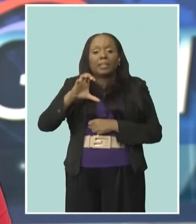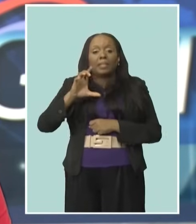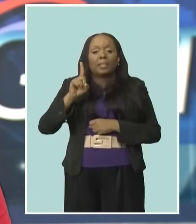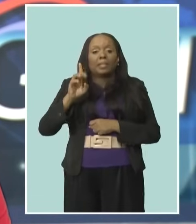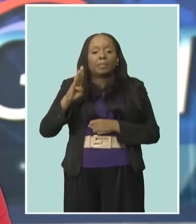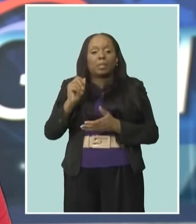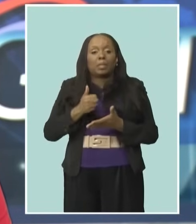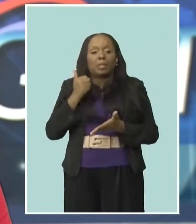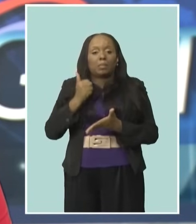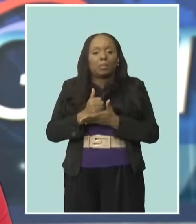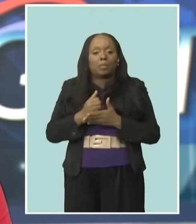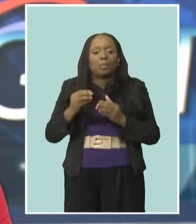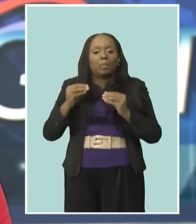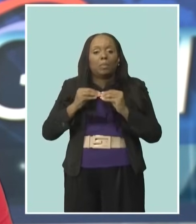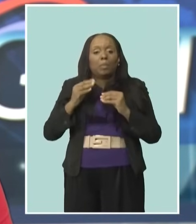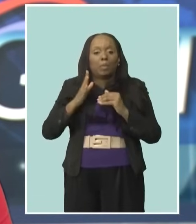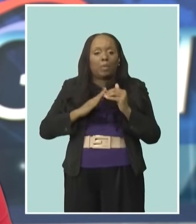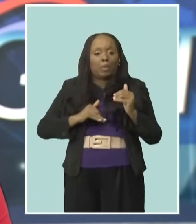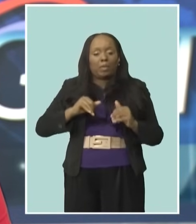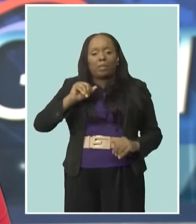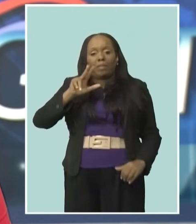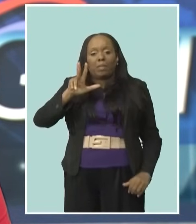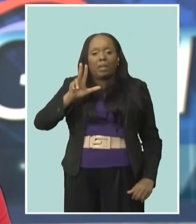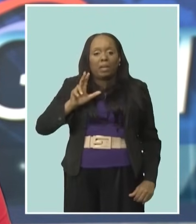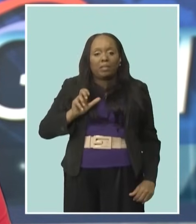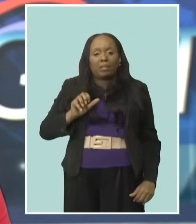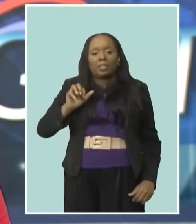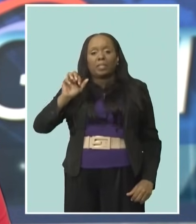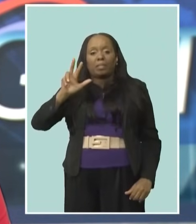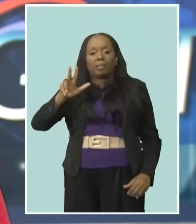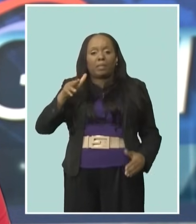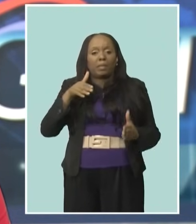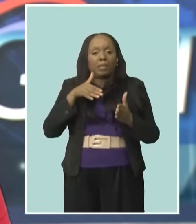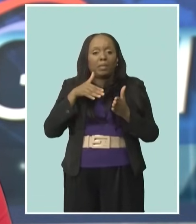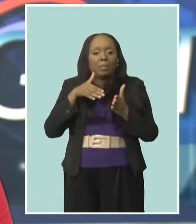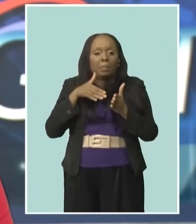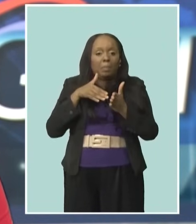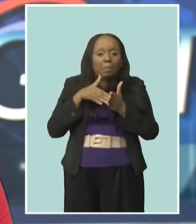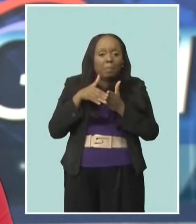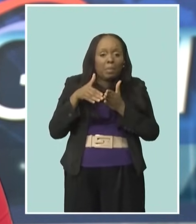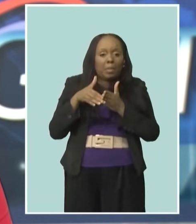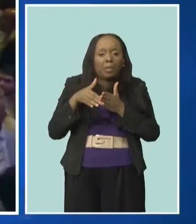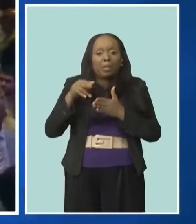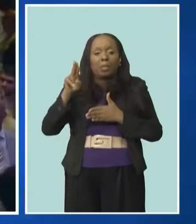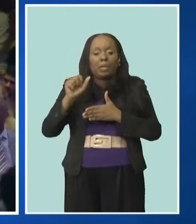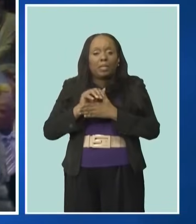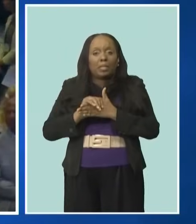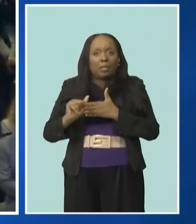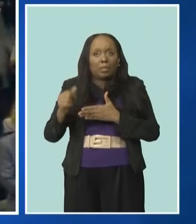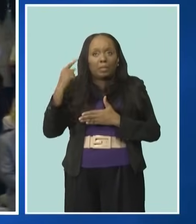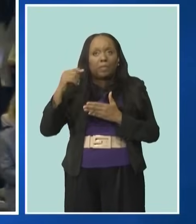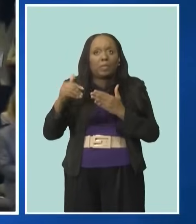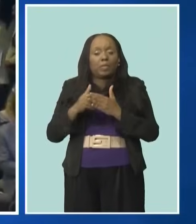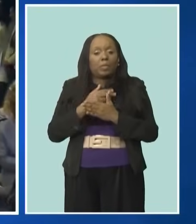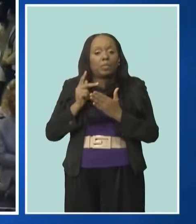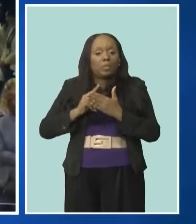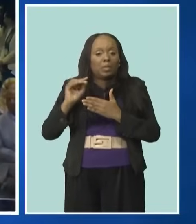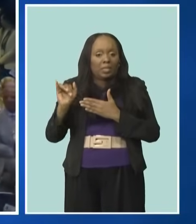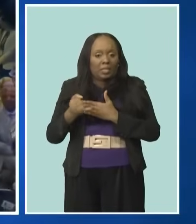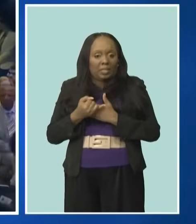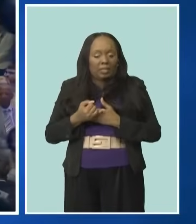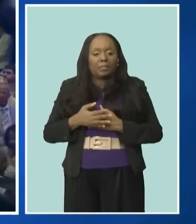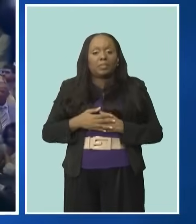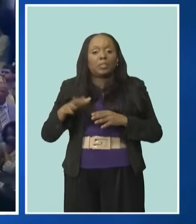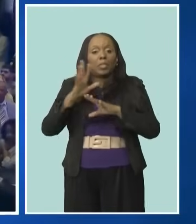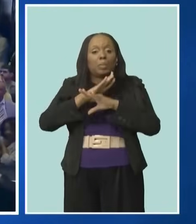than $303 million United States dollars in new projects. According to President Daniel Best, the bank